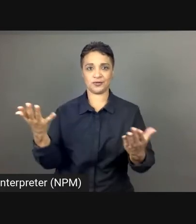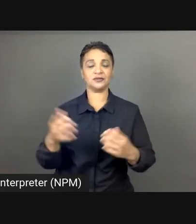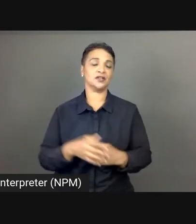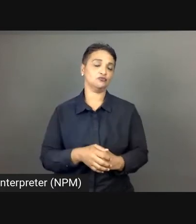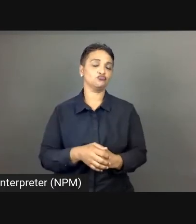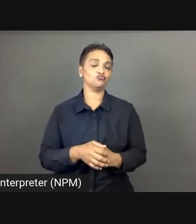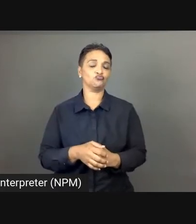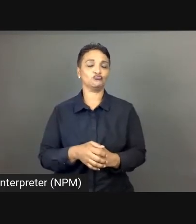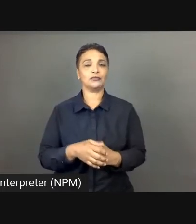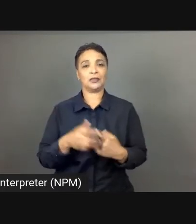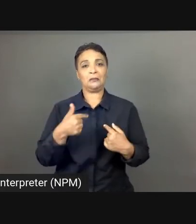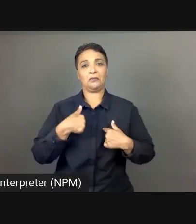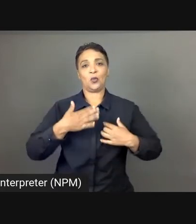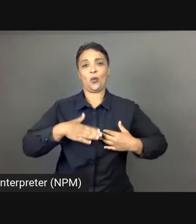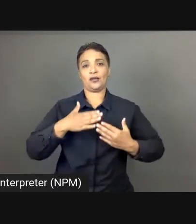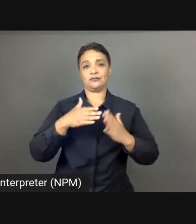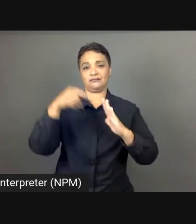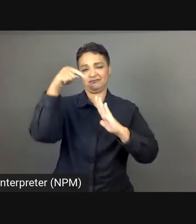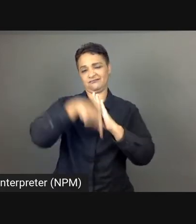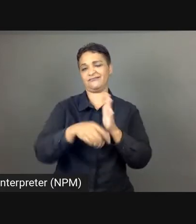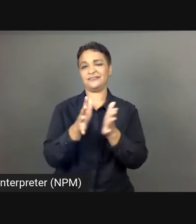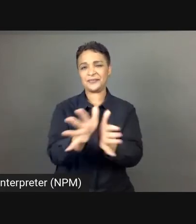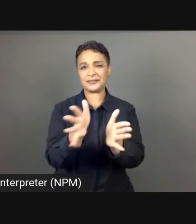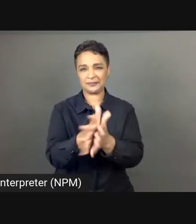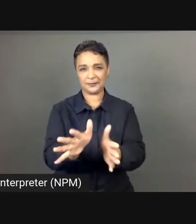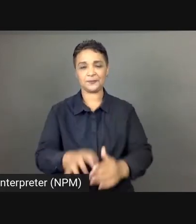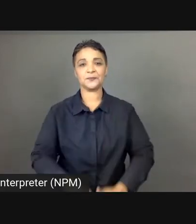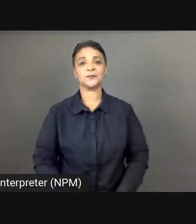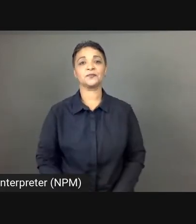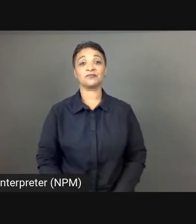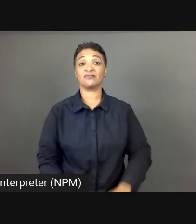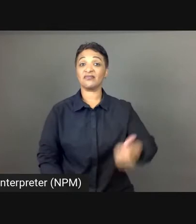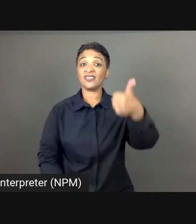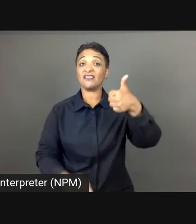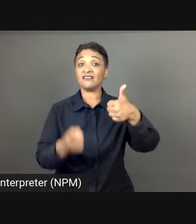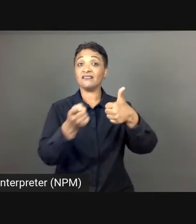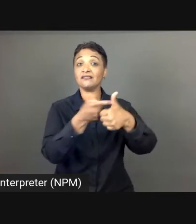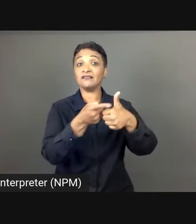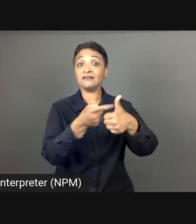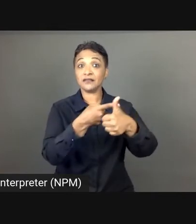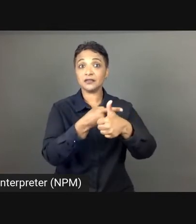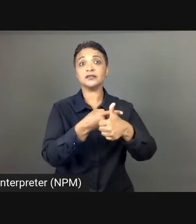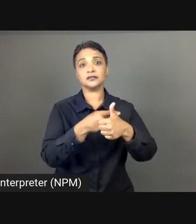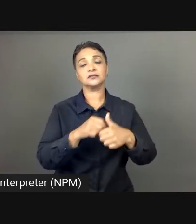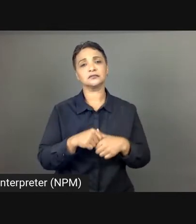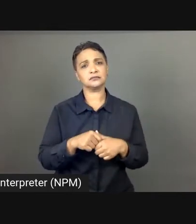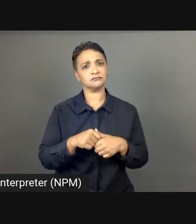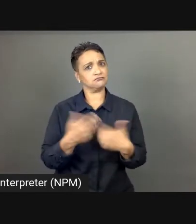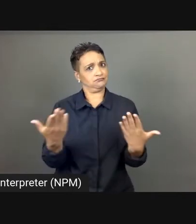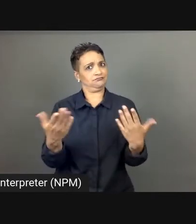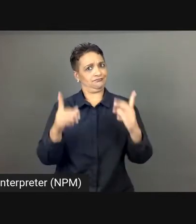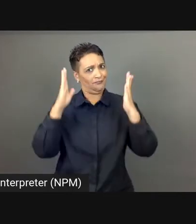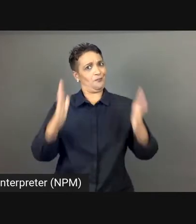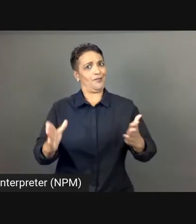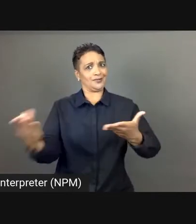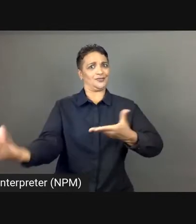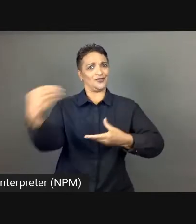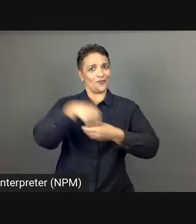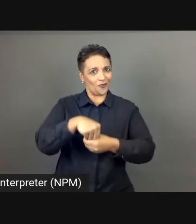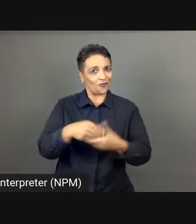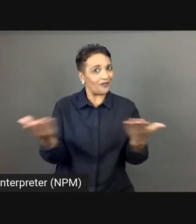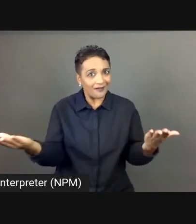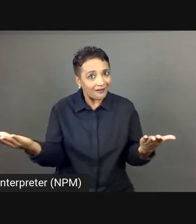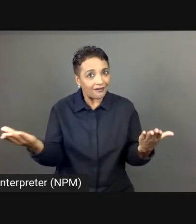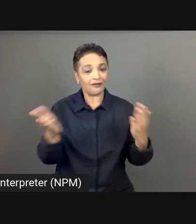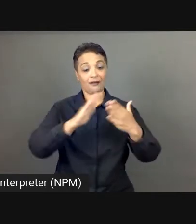me mention them. The first thing is because it's the most sensible thing to do. These communities have the